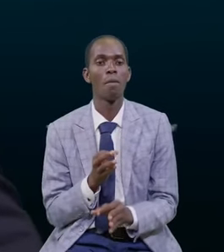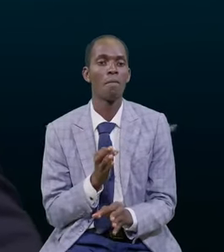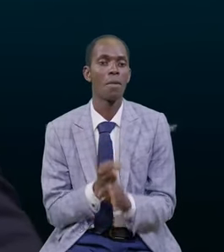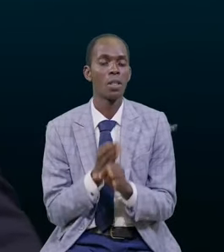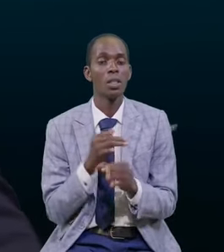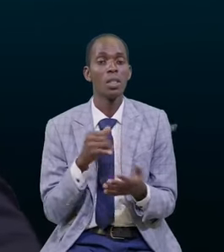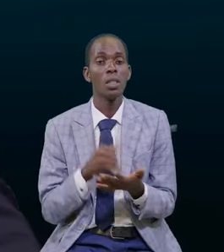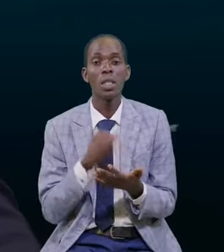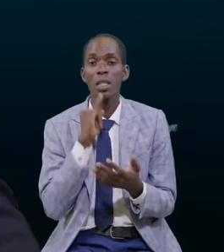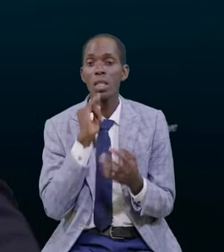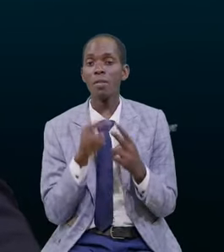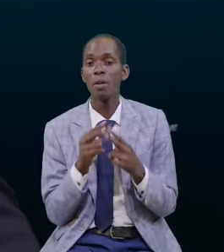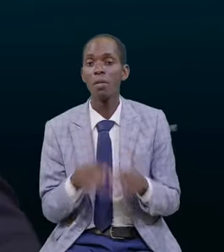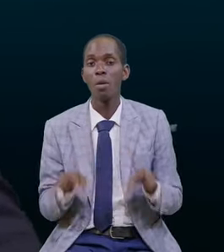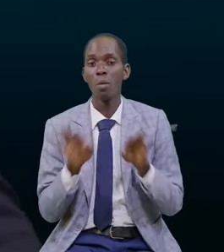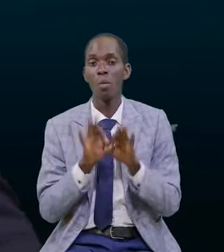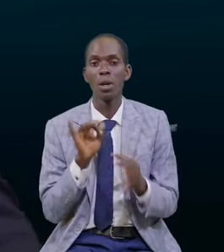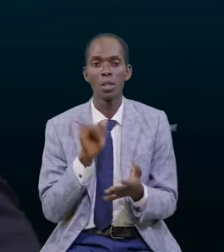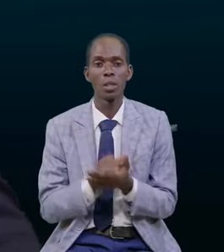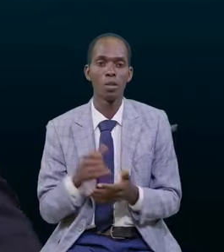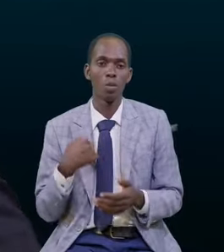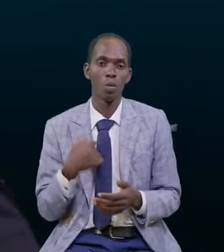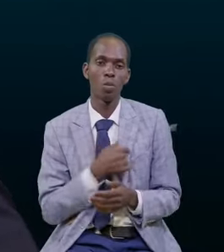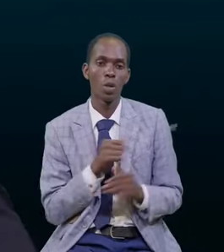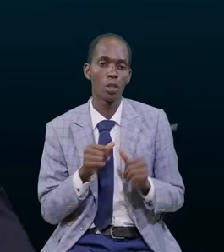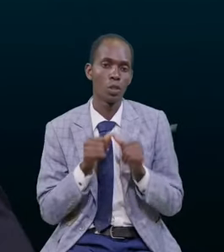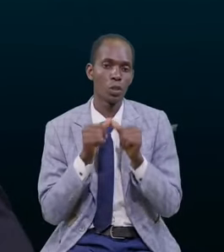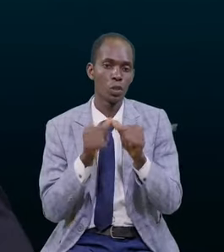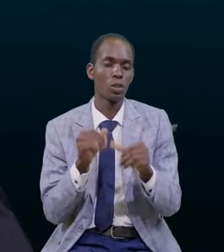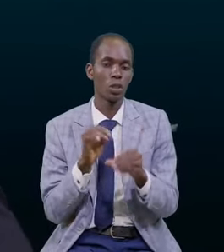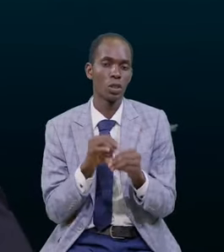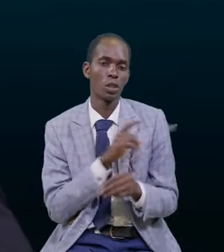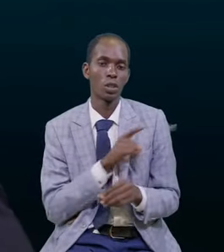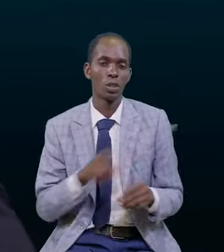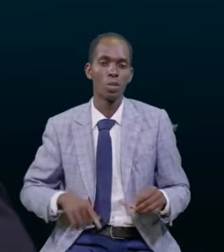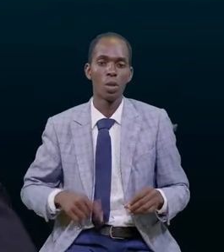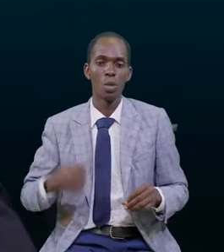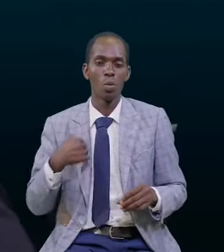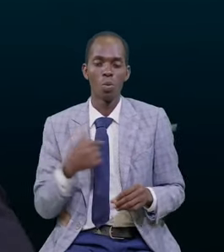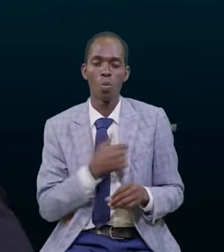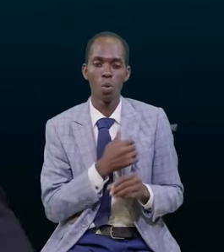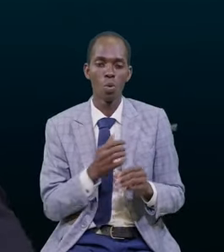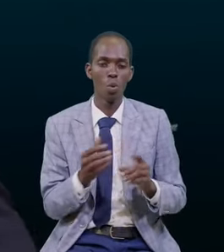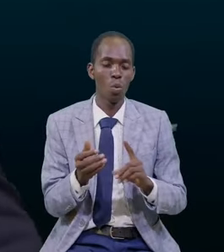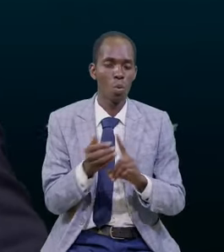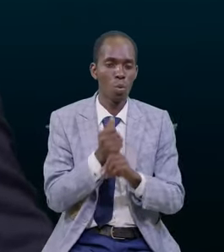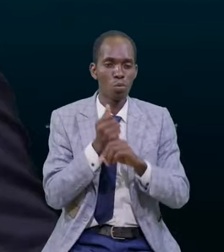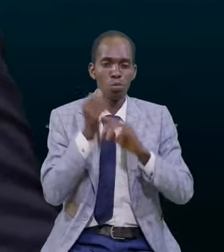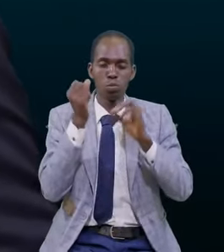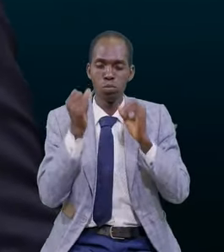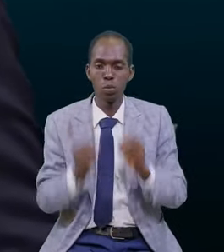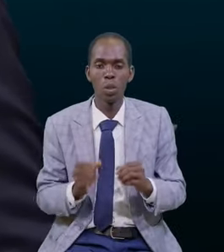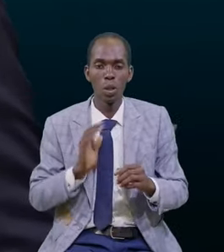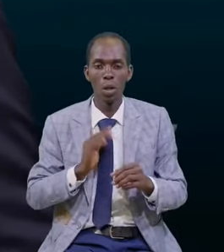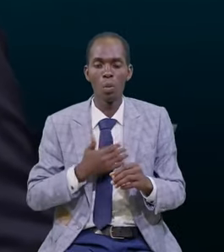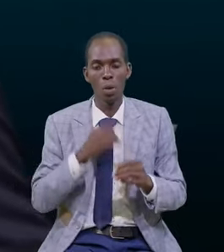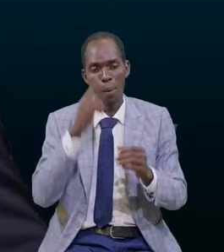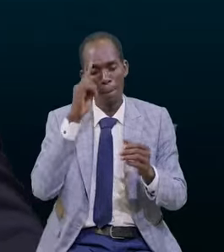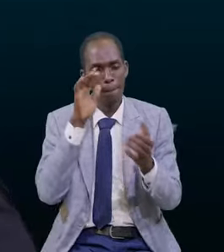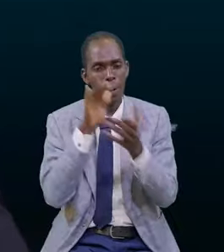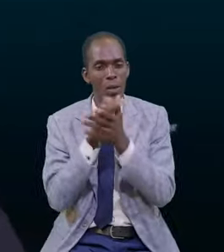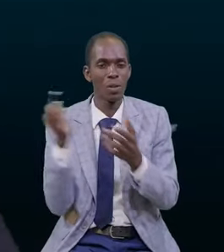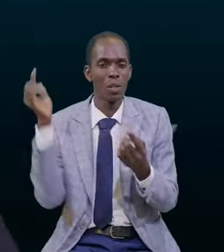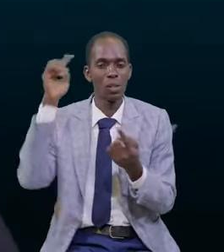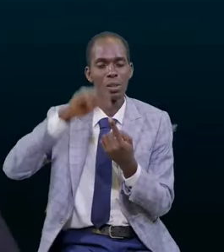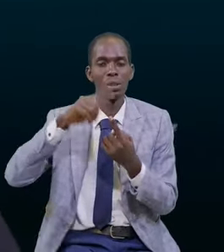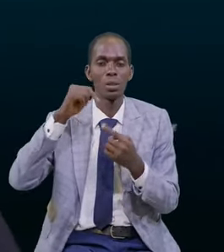are continuing in the Lord and we are holding fast our profession to the very end that is very very important there are